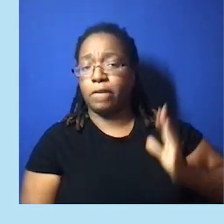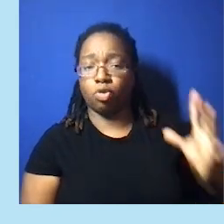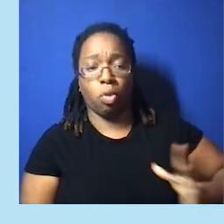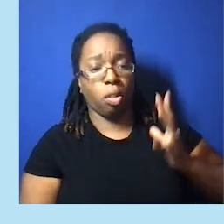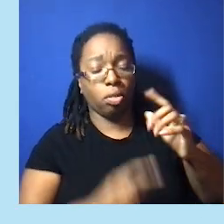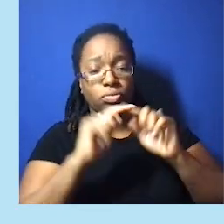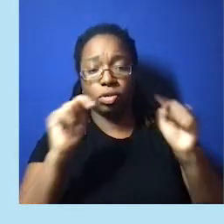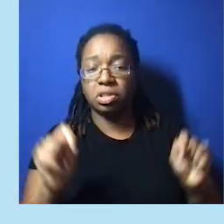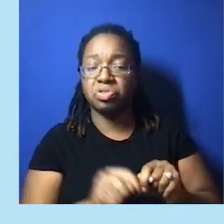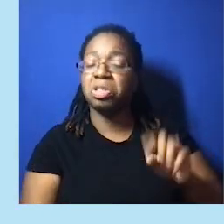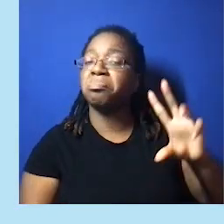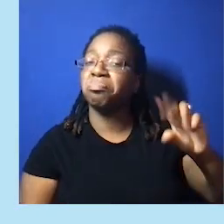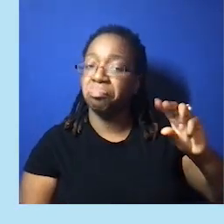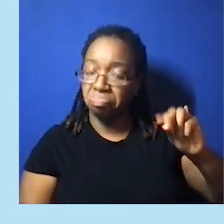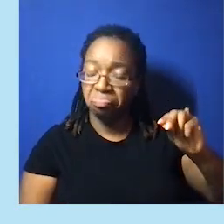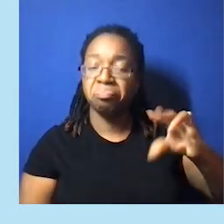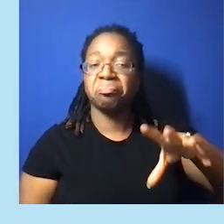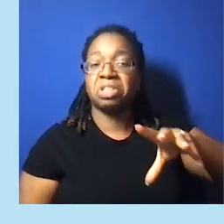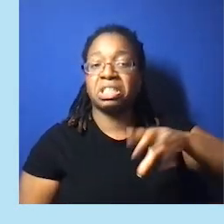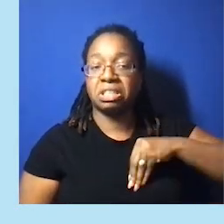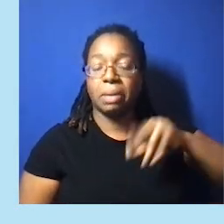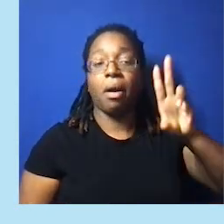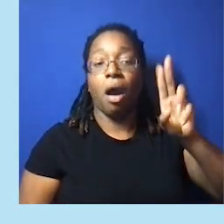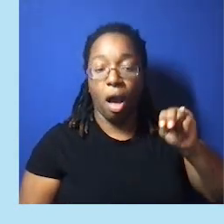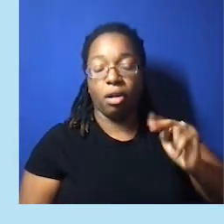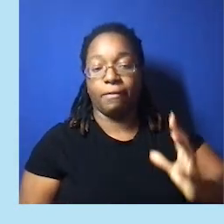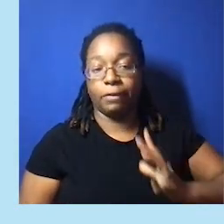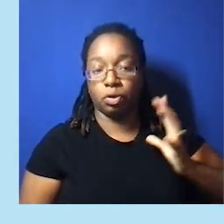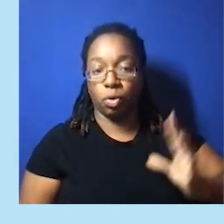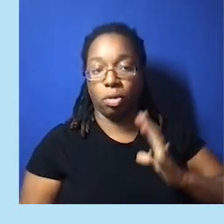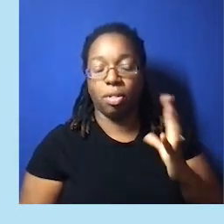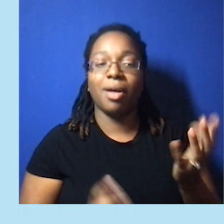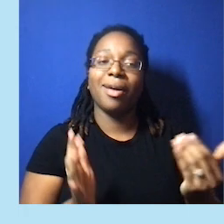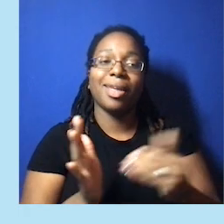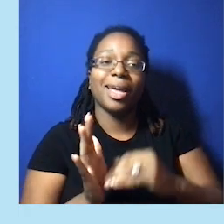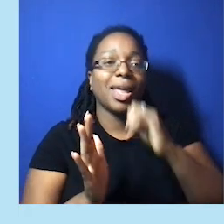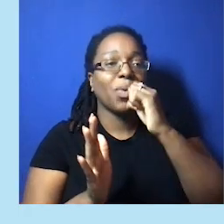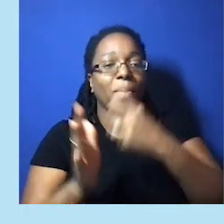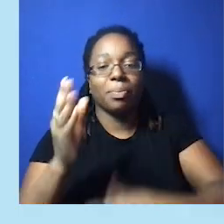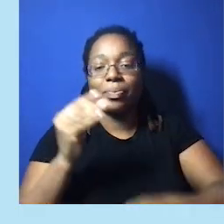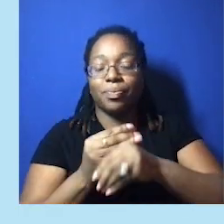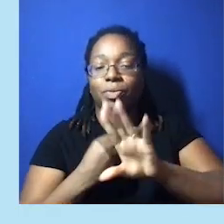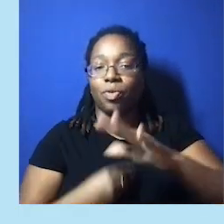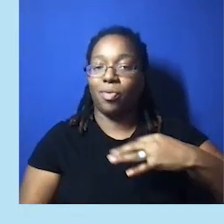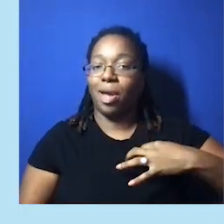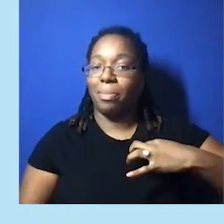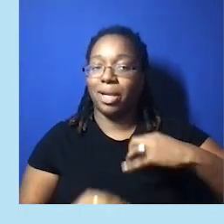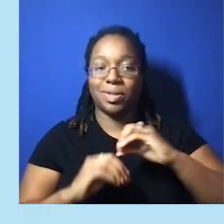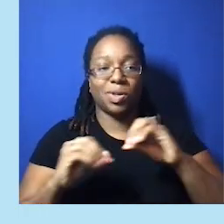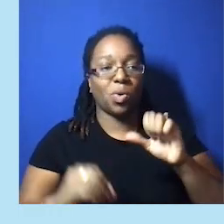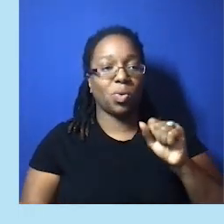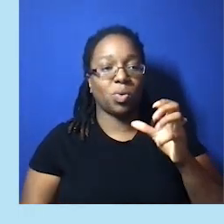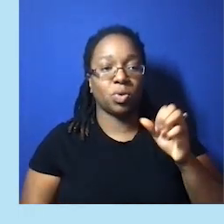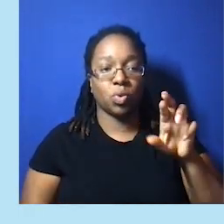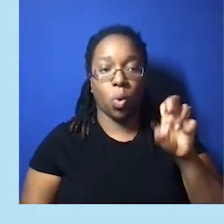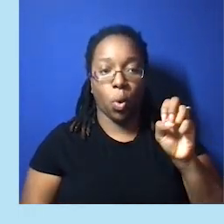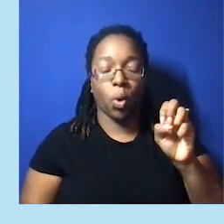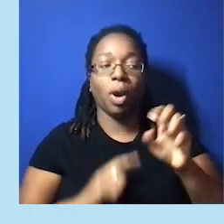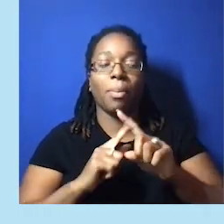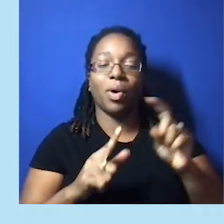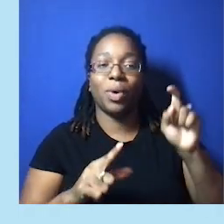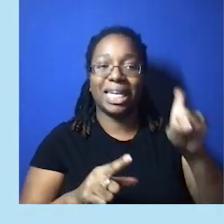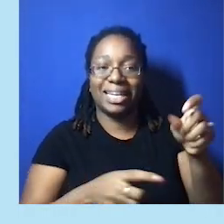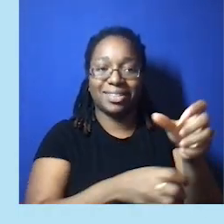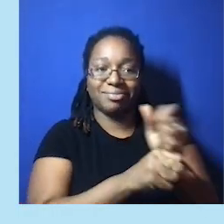transcripts. As a side note, they are not getting scored as part of your application materials. We just need these to make sure that you